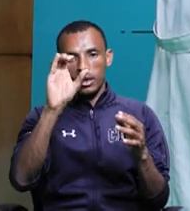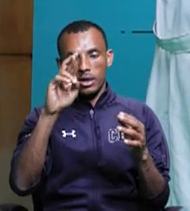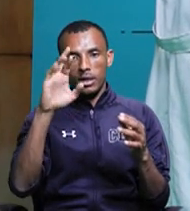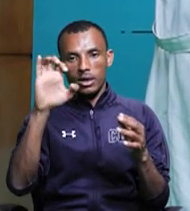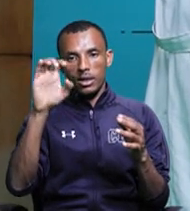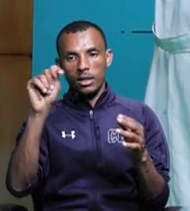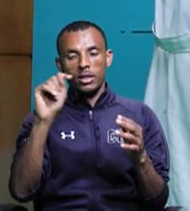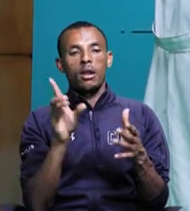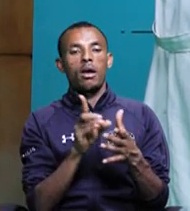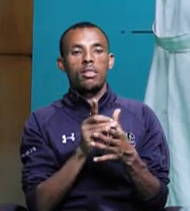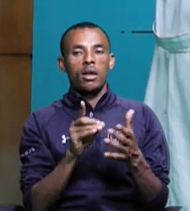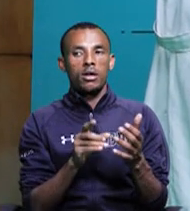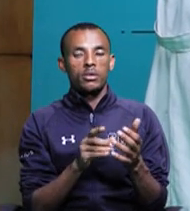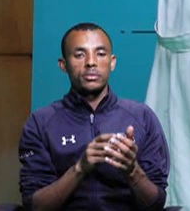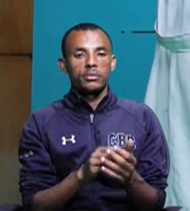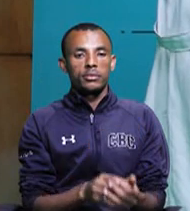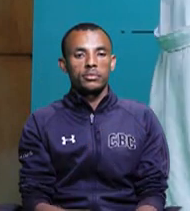discrete.